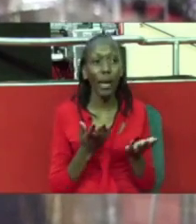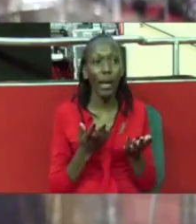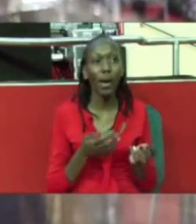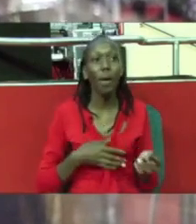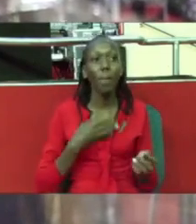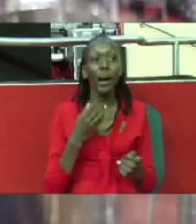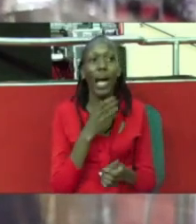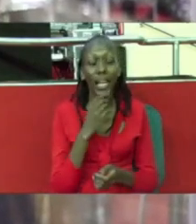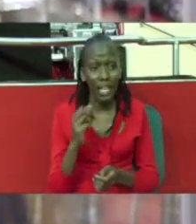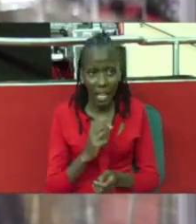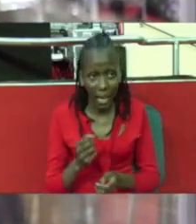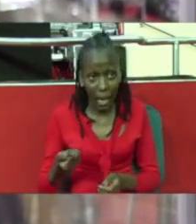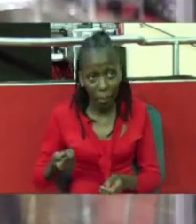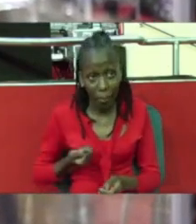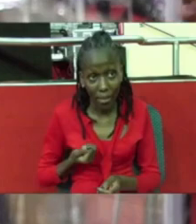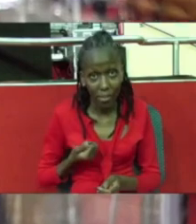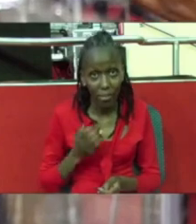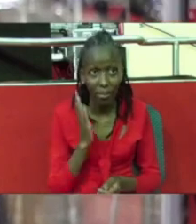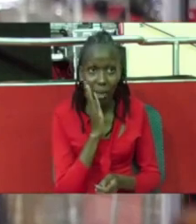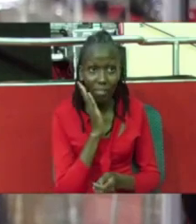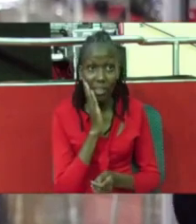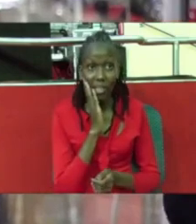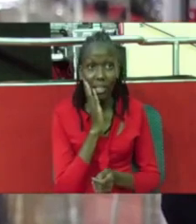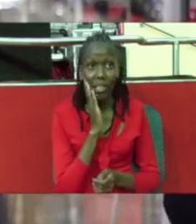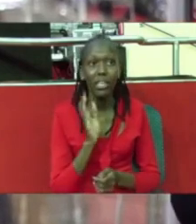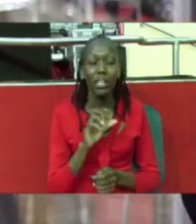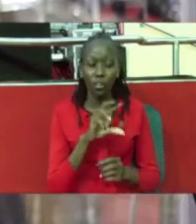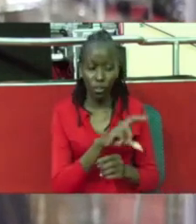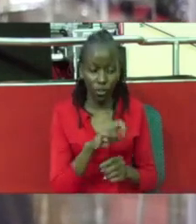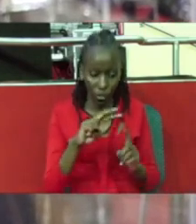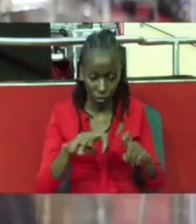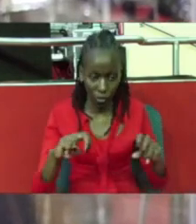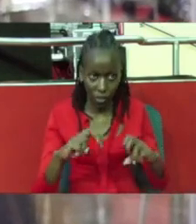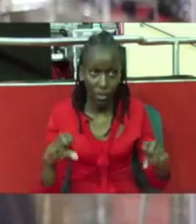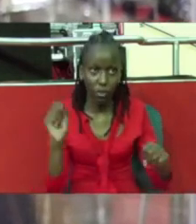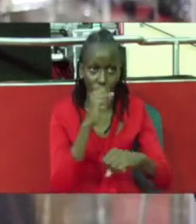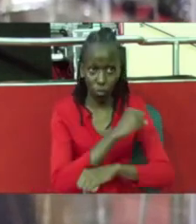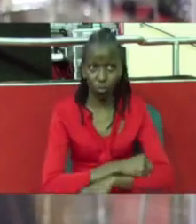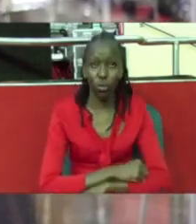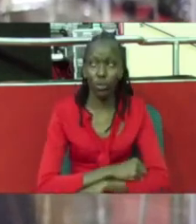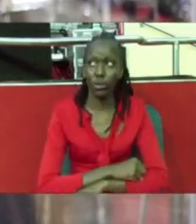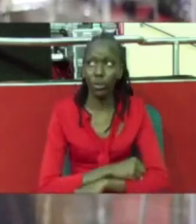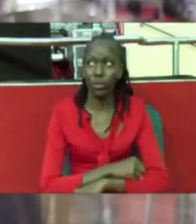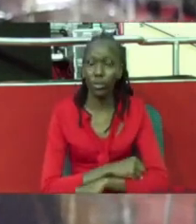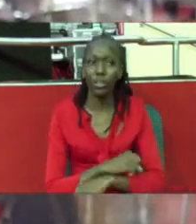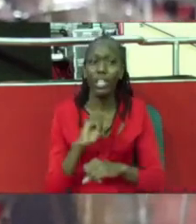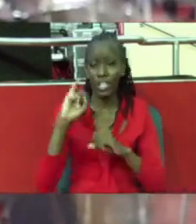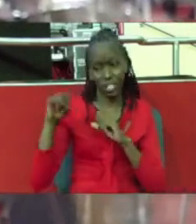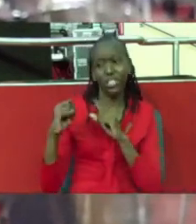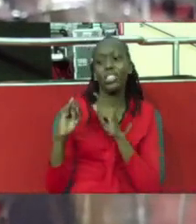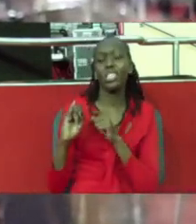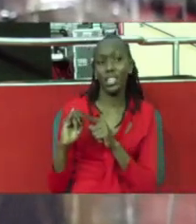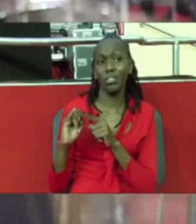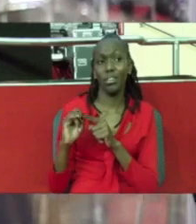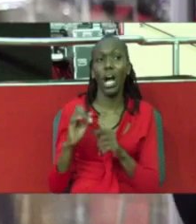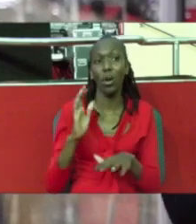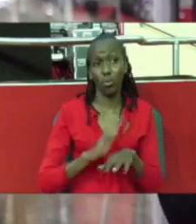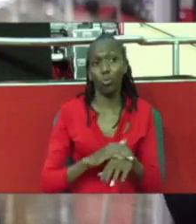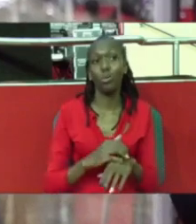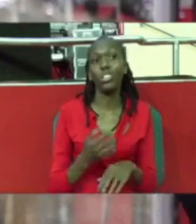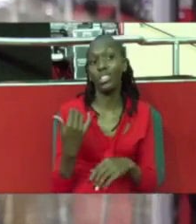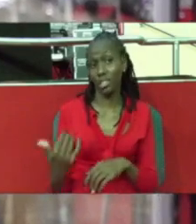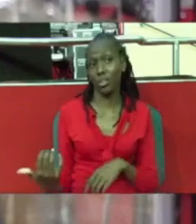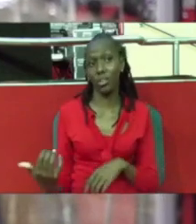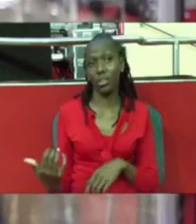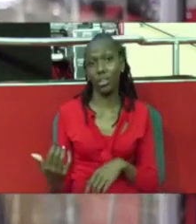shule. Where I'm supposed to join. Ambapo napaswa kuenda. This was a good child. Alikuwa mtoto mzuri. She had